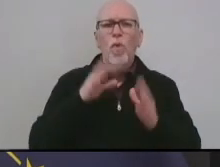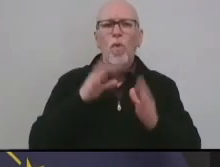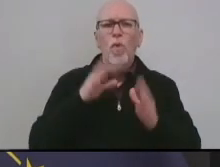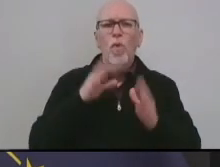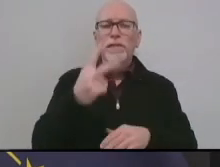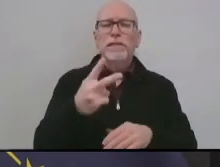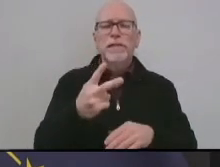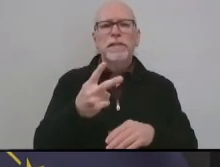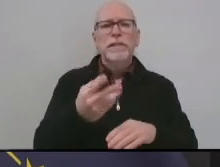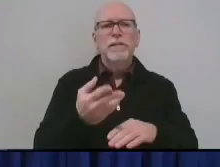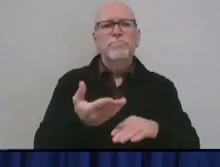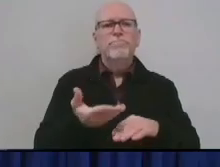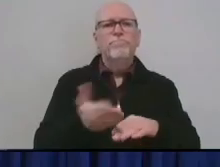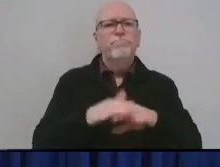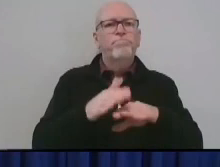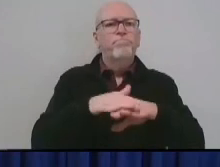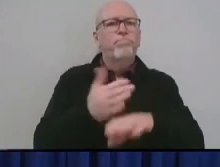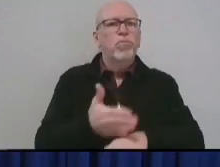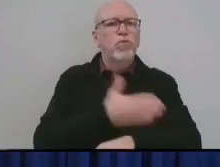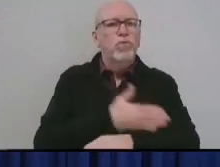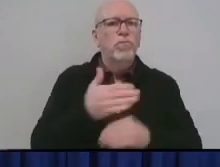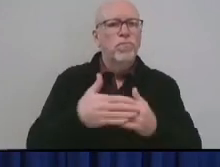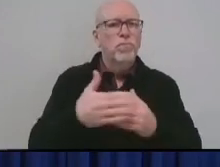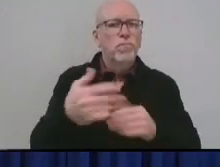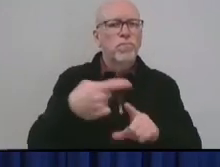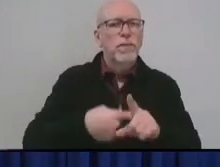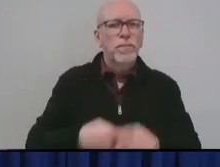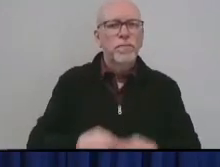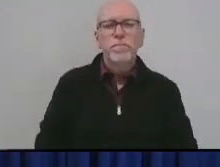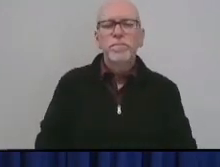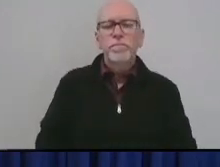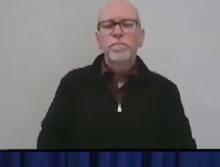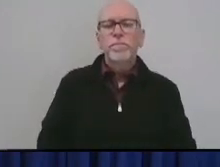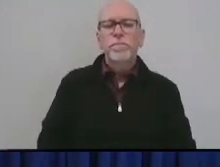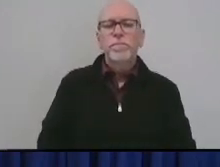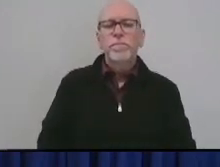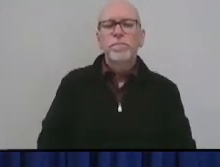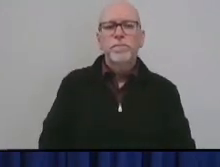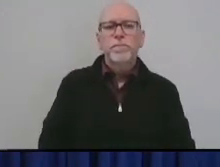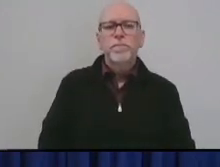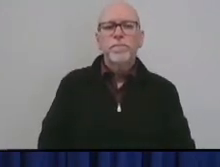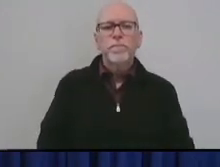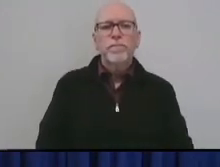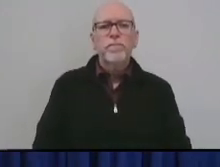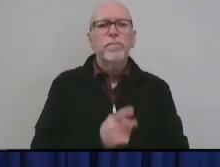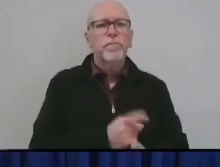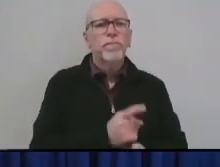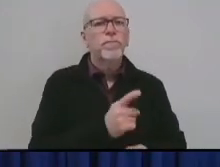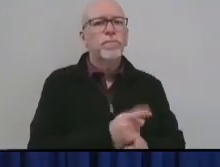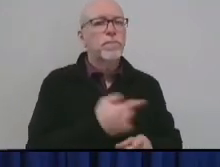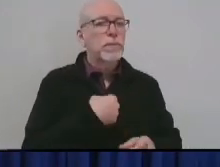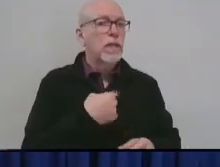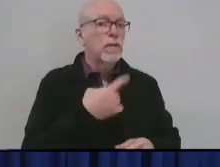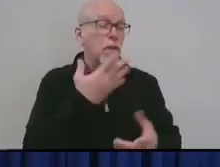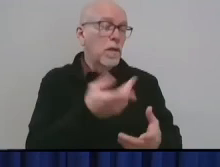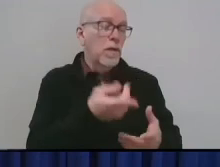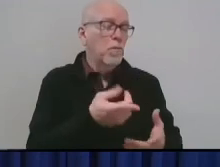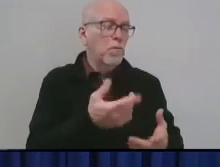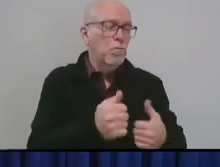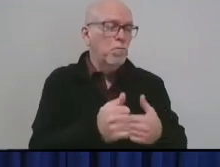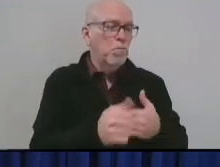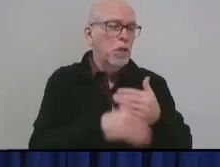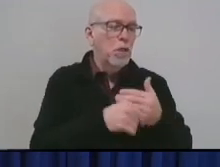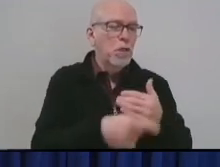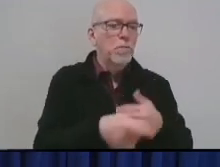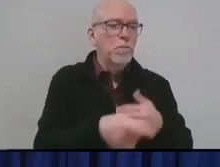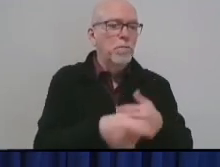month. Yeah, and I would just say, feel free to pile on, that not